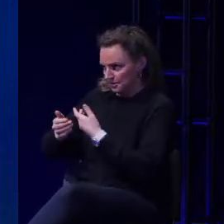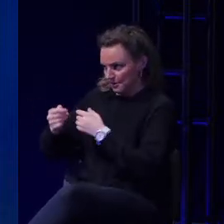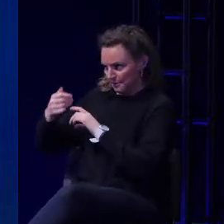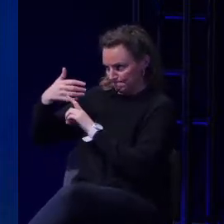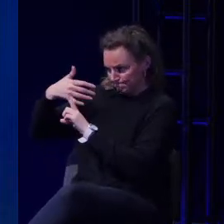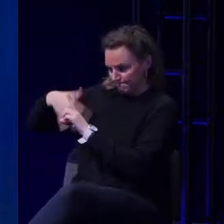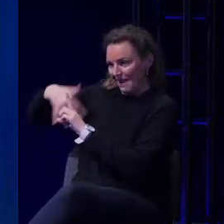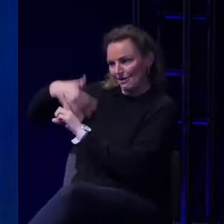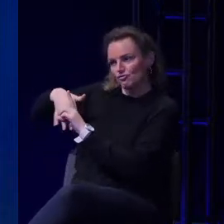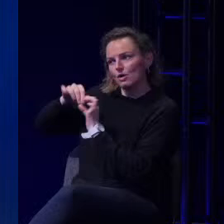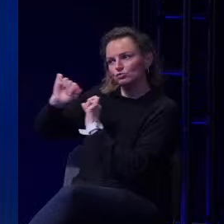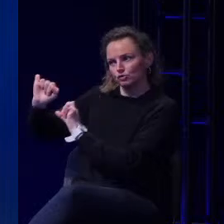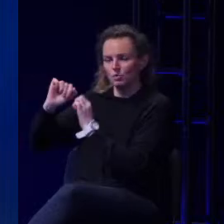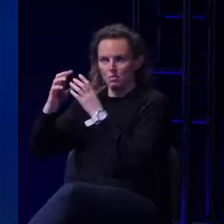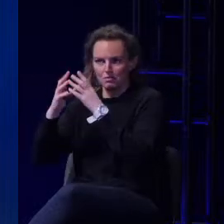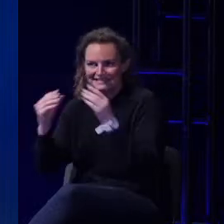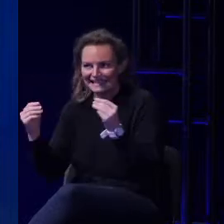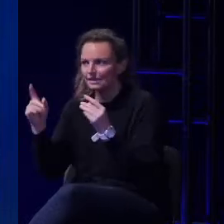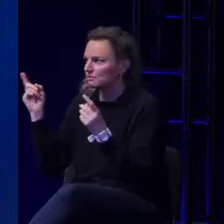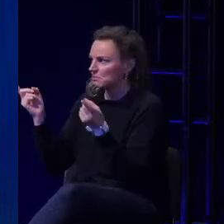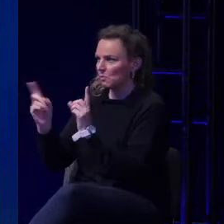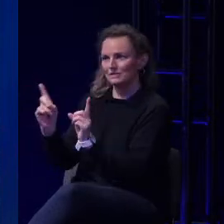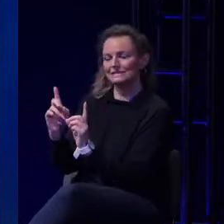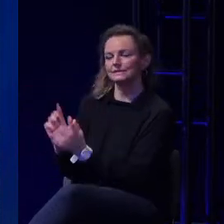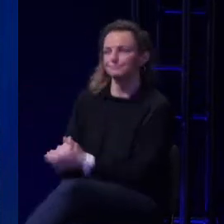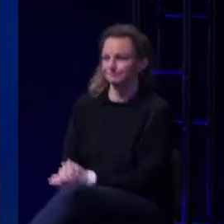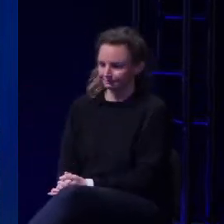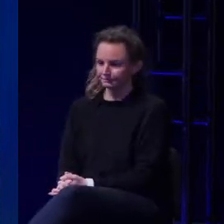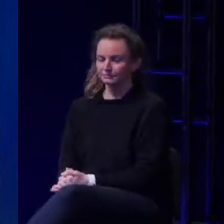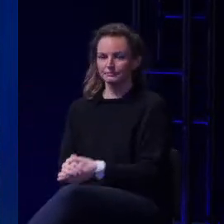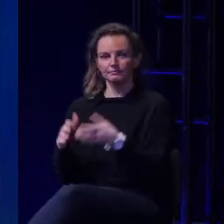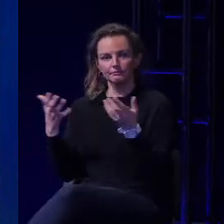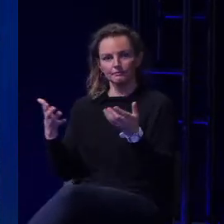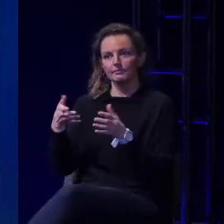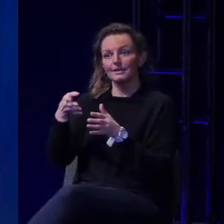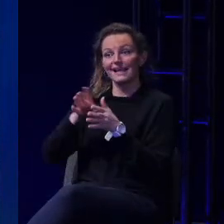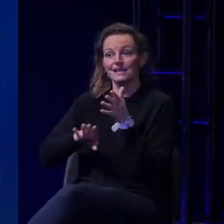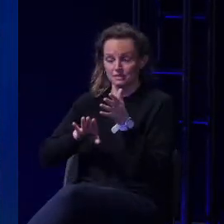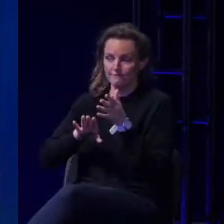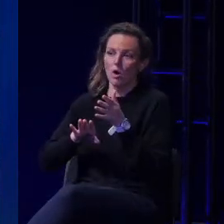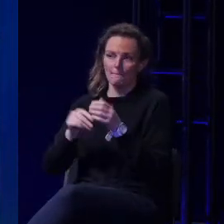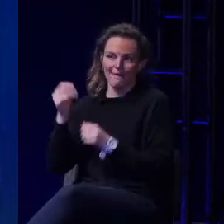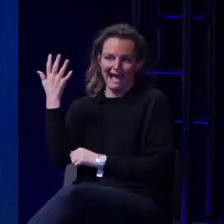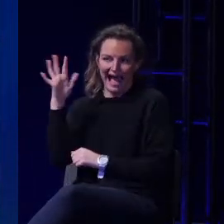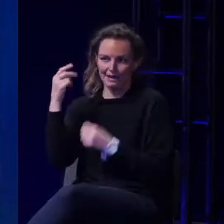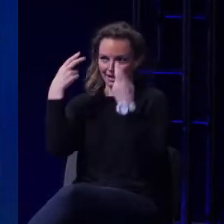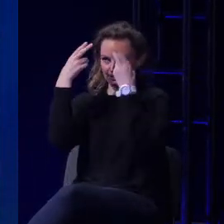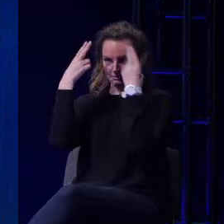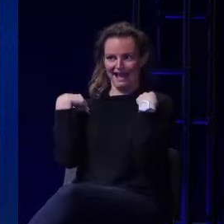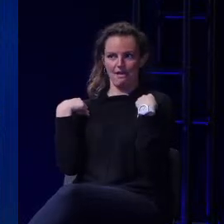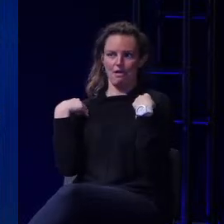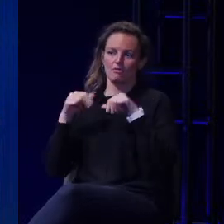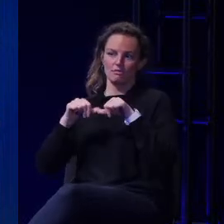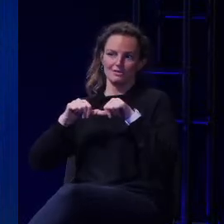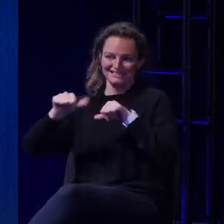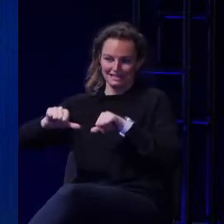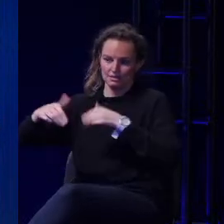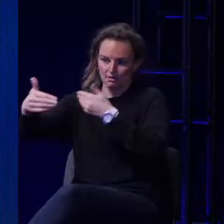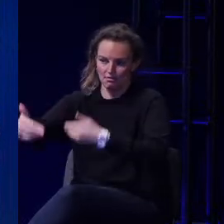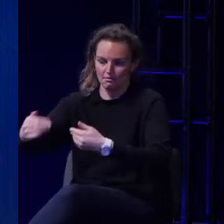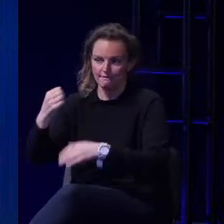background to this scene, what we're about to see? It's from Handmaid's Tale season 5,